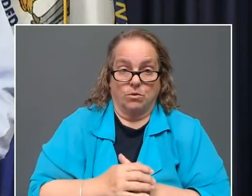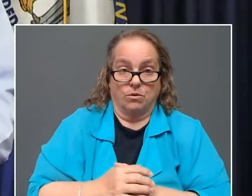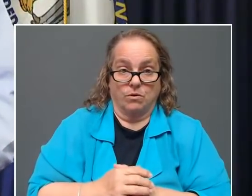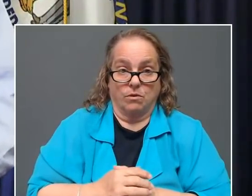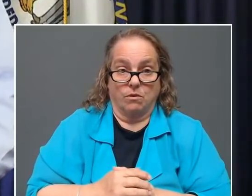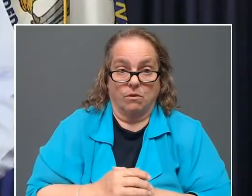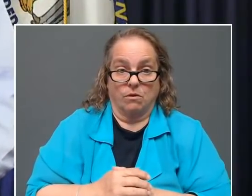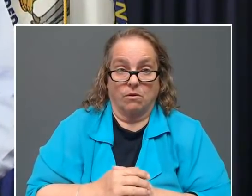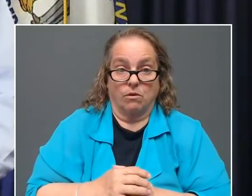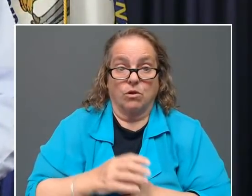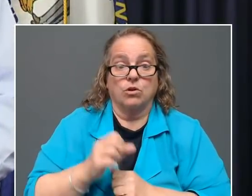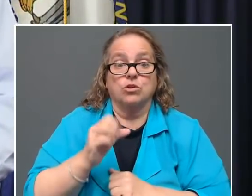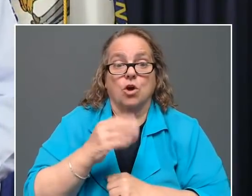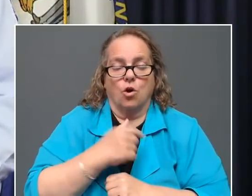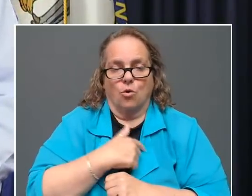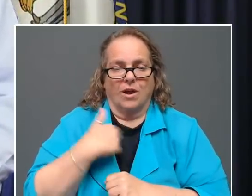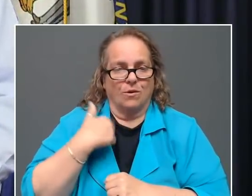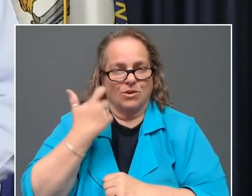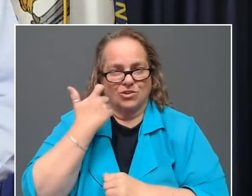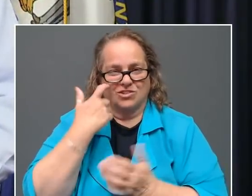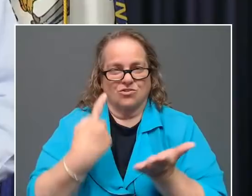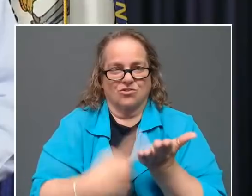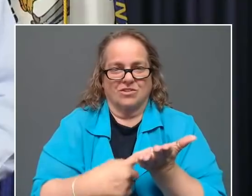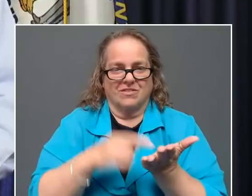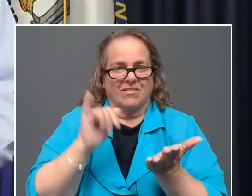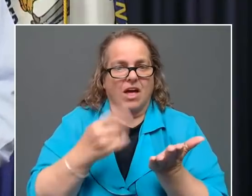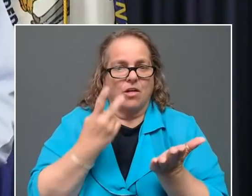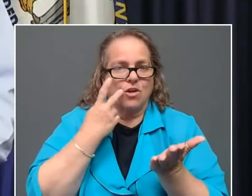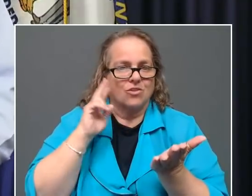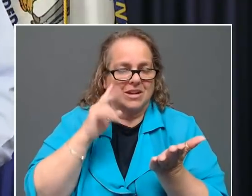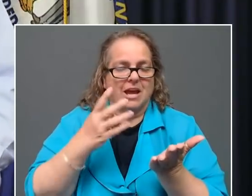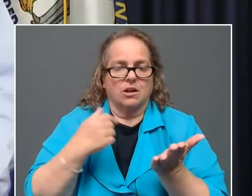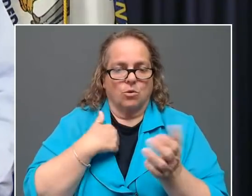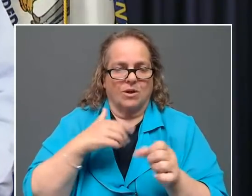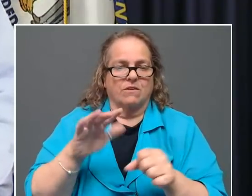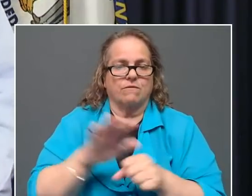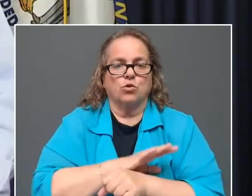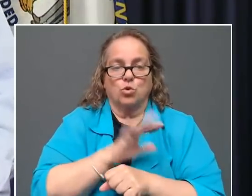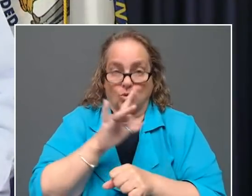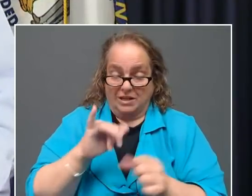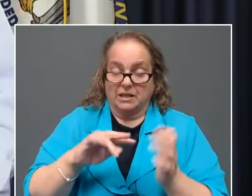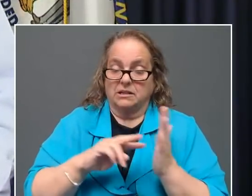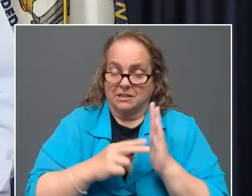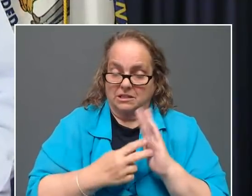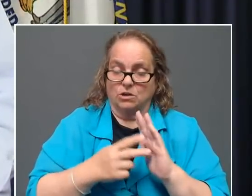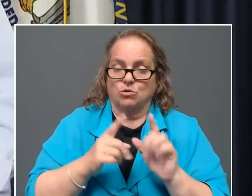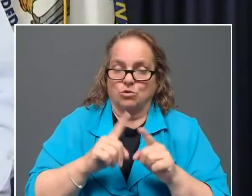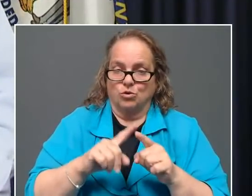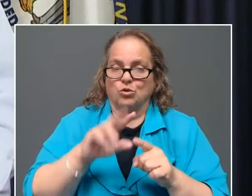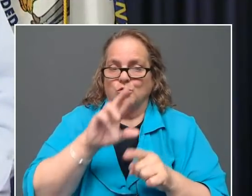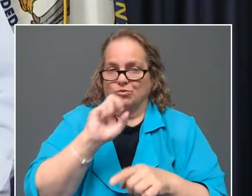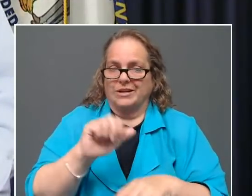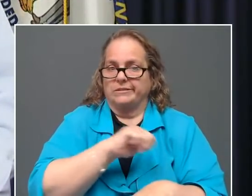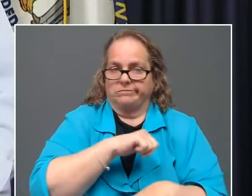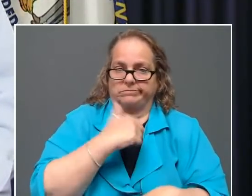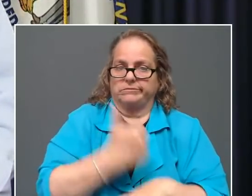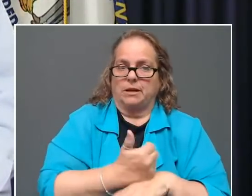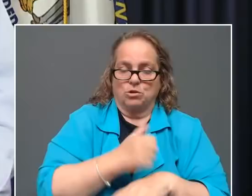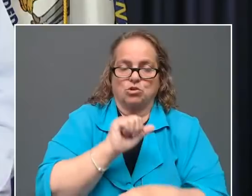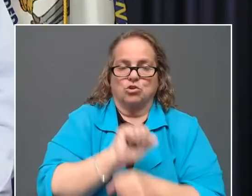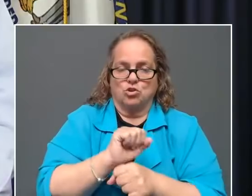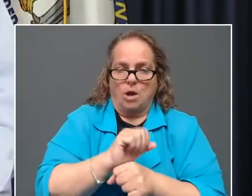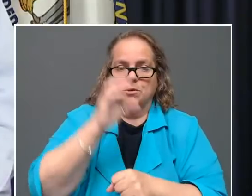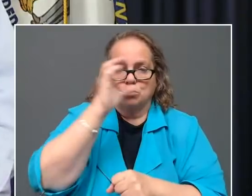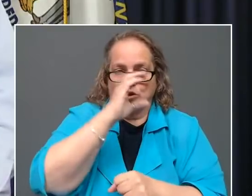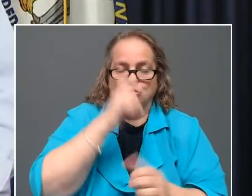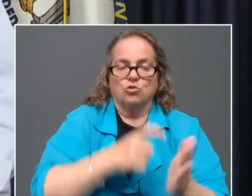So we were just talking about that the other day, and we fully intend to reinstate the job search